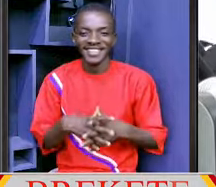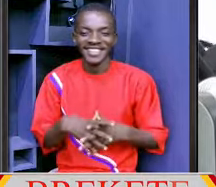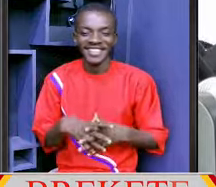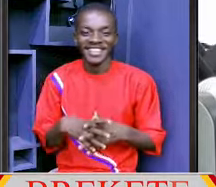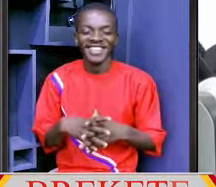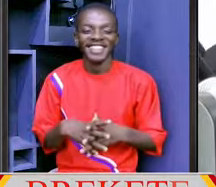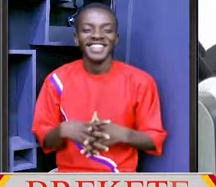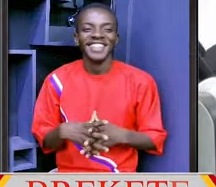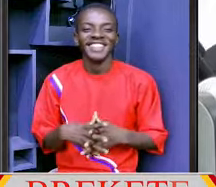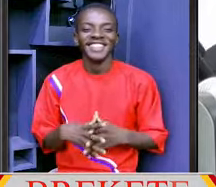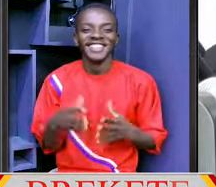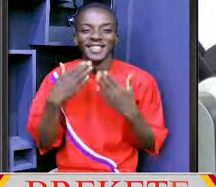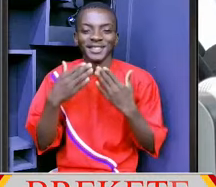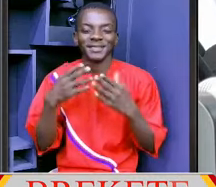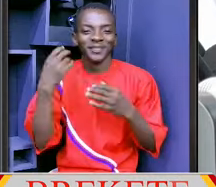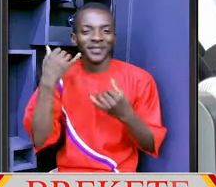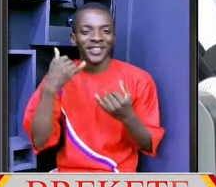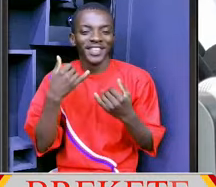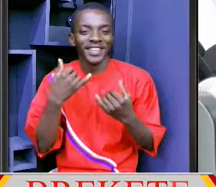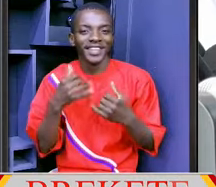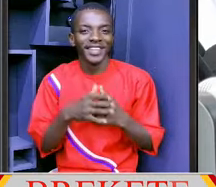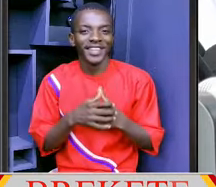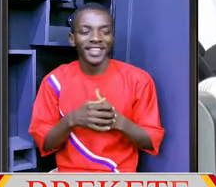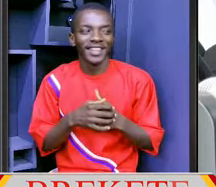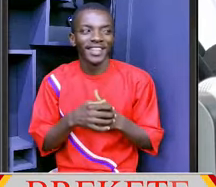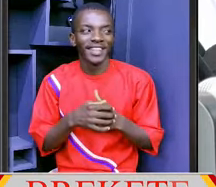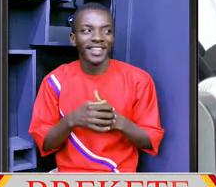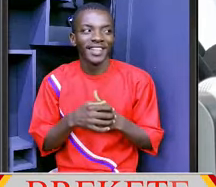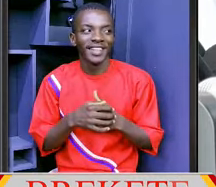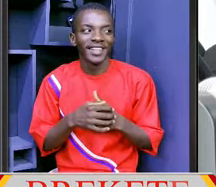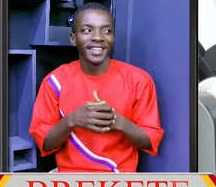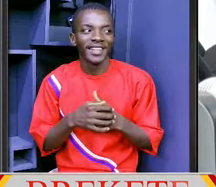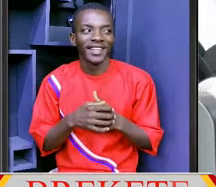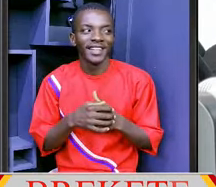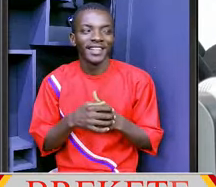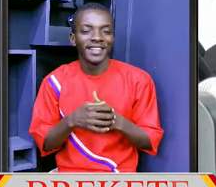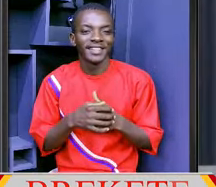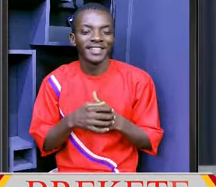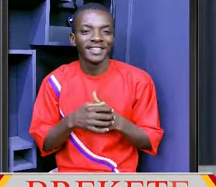Rookie. Thank you, Rookie, for calling. Thank you, man. Oh no.